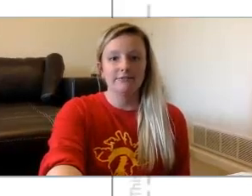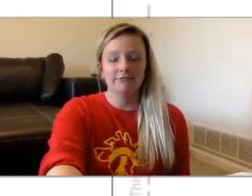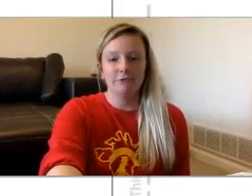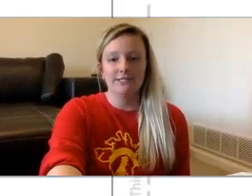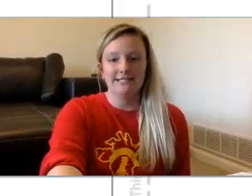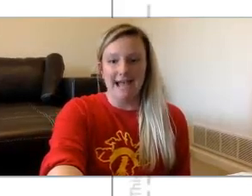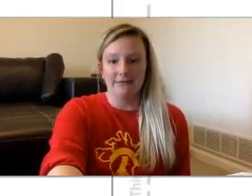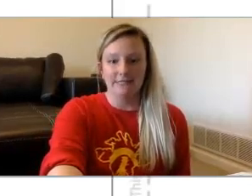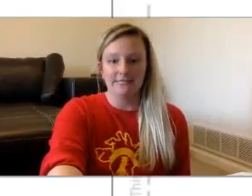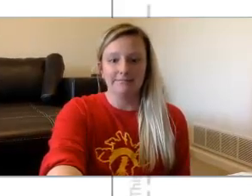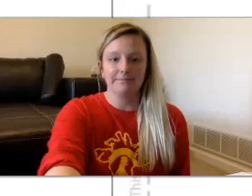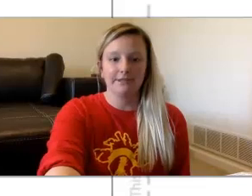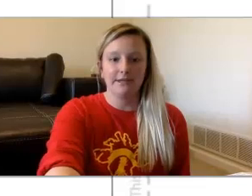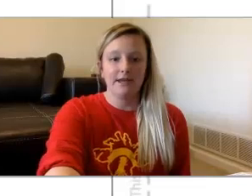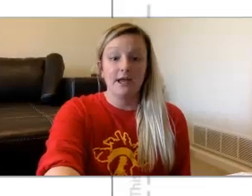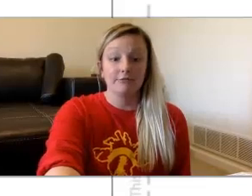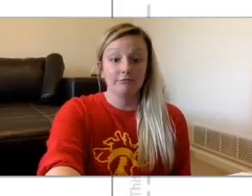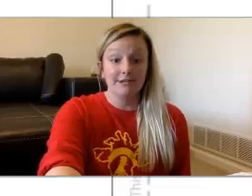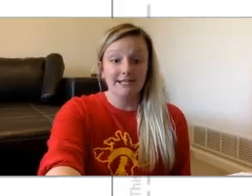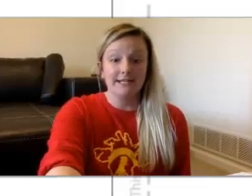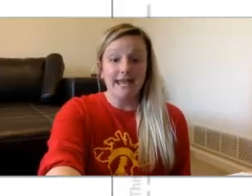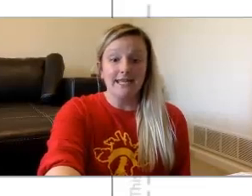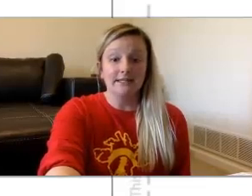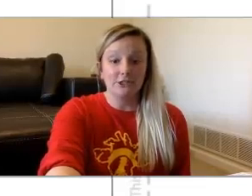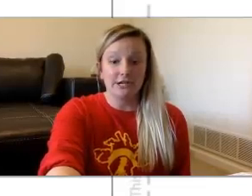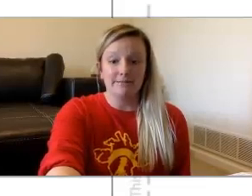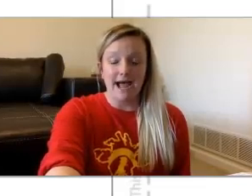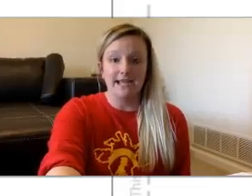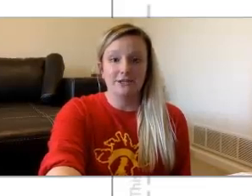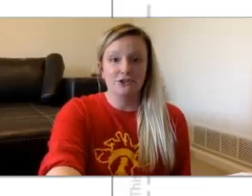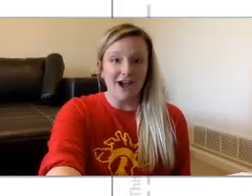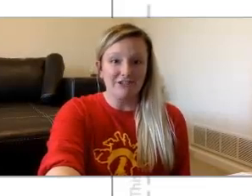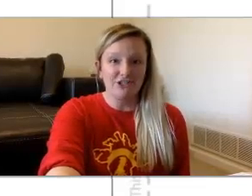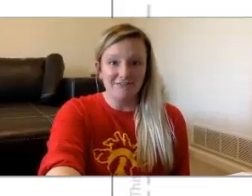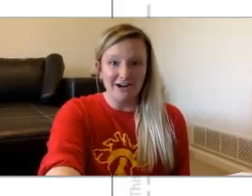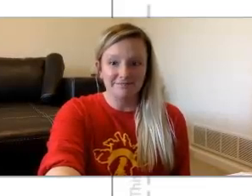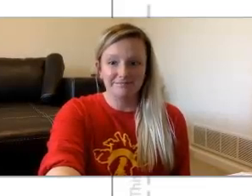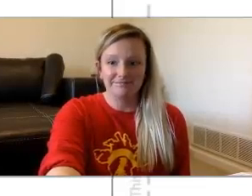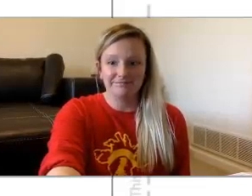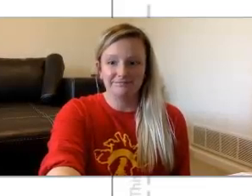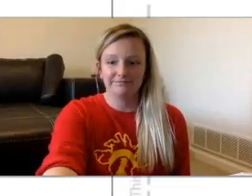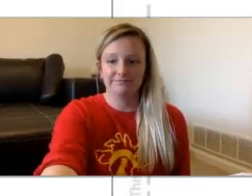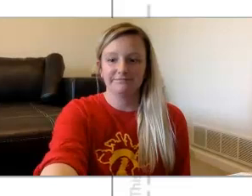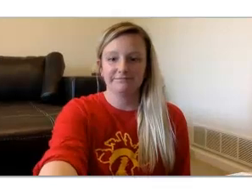for Sounds. Written and illustrated by Travis Schaefer.